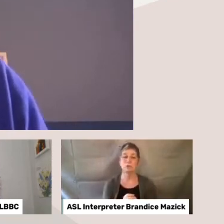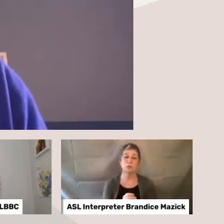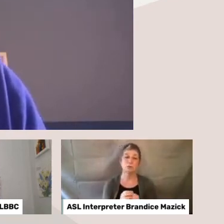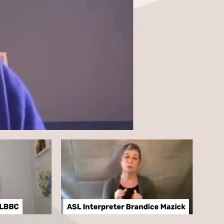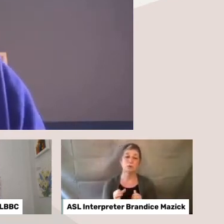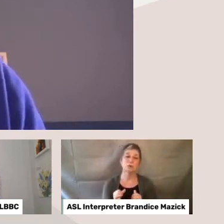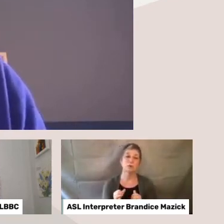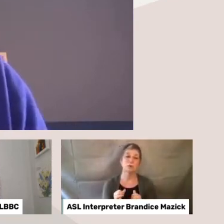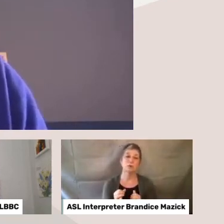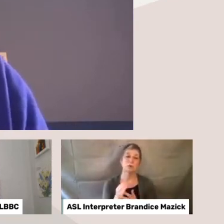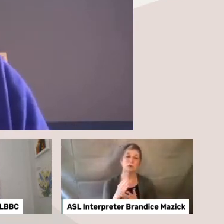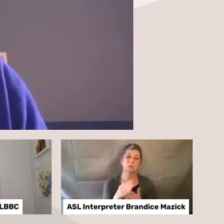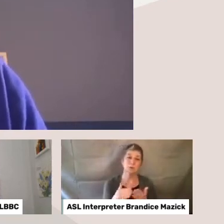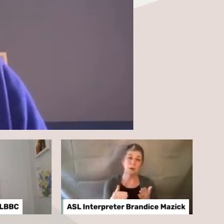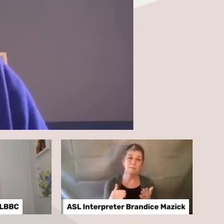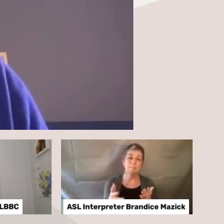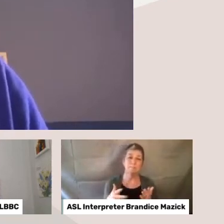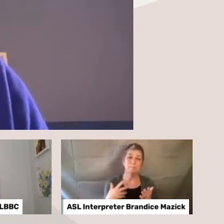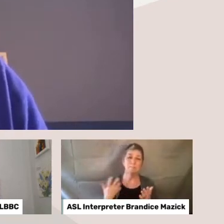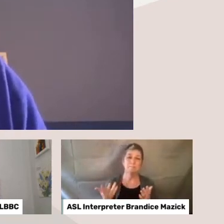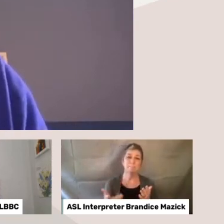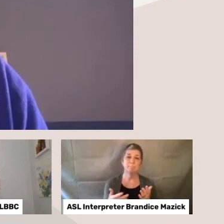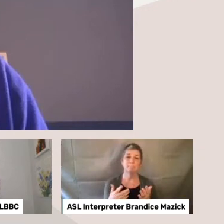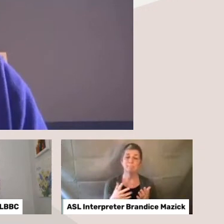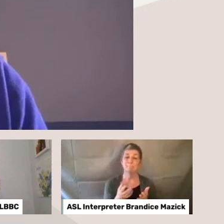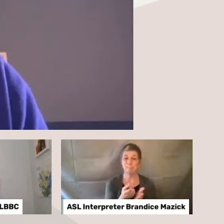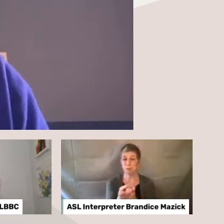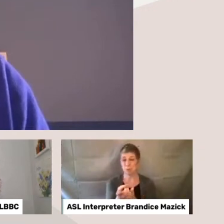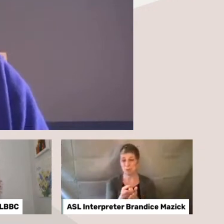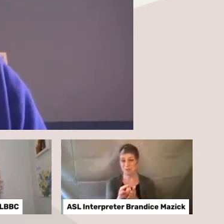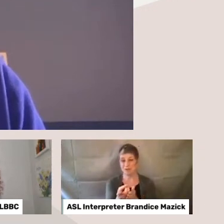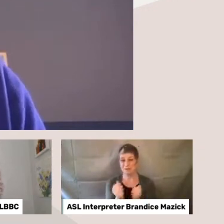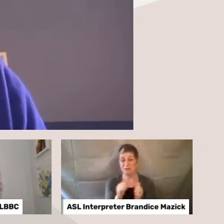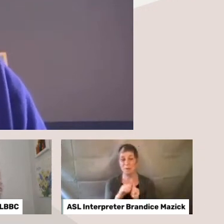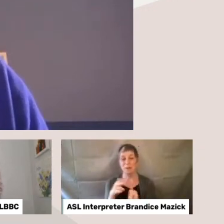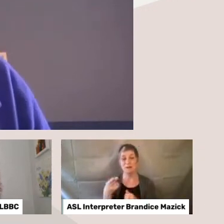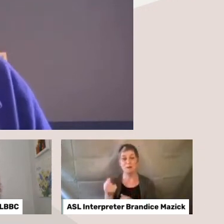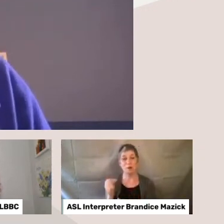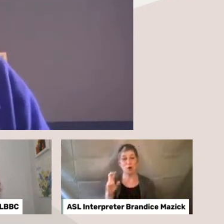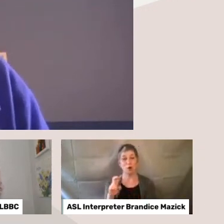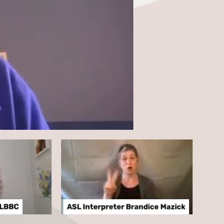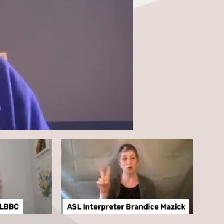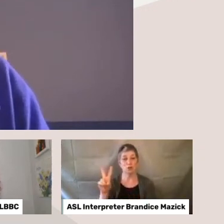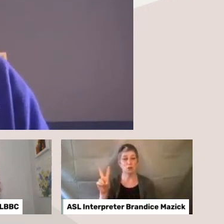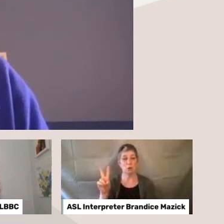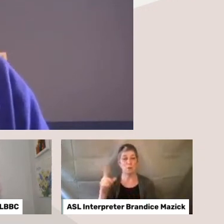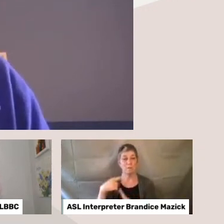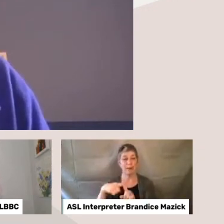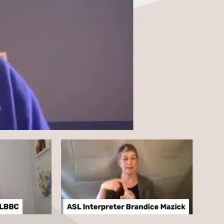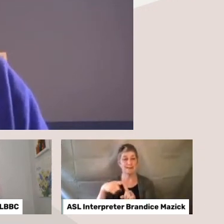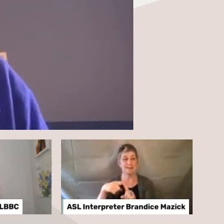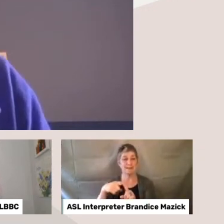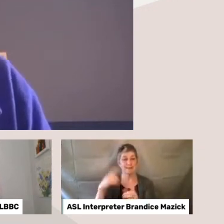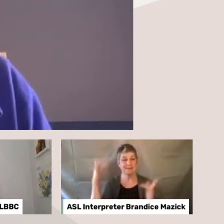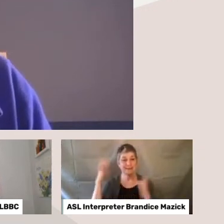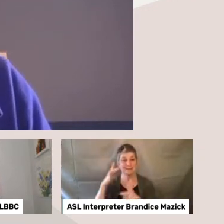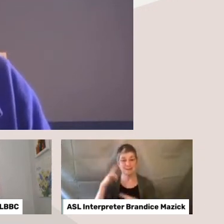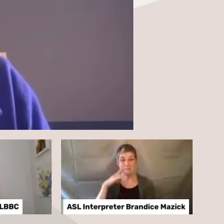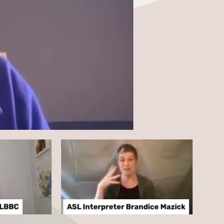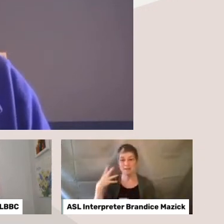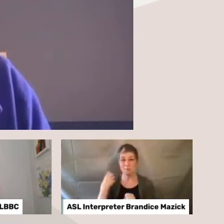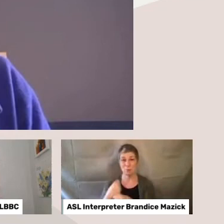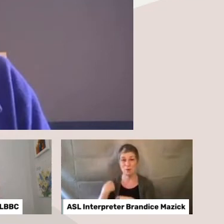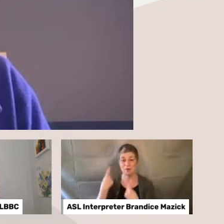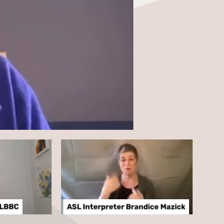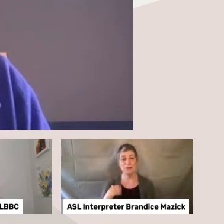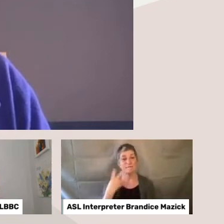There's some, the truth is, even with HER2 positive disease, in the past 2 years, we've had 4 drugs approved